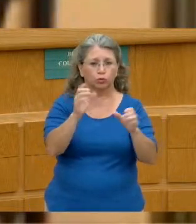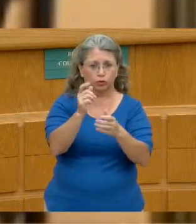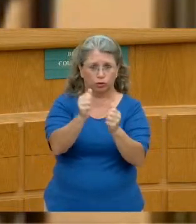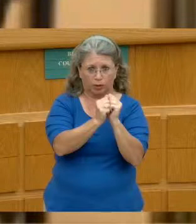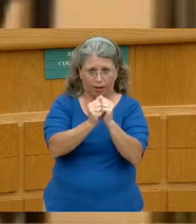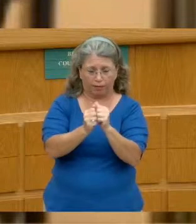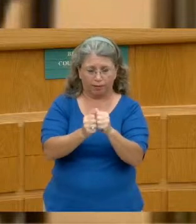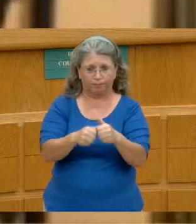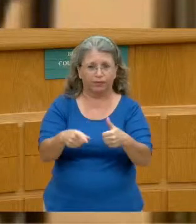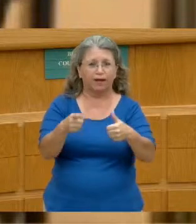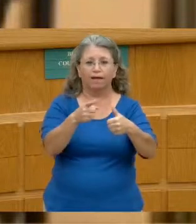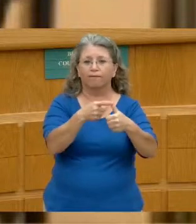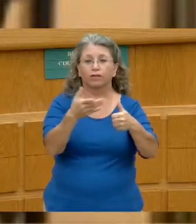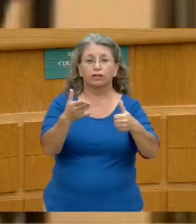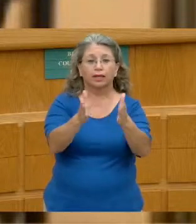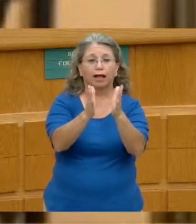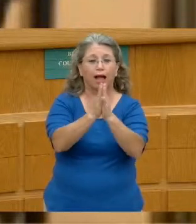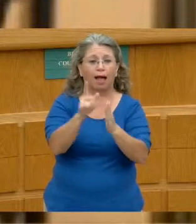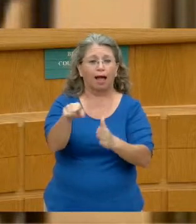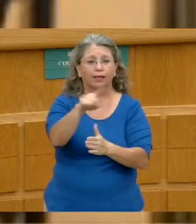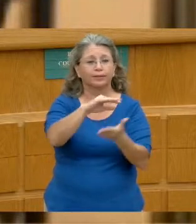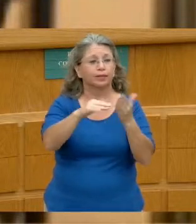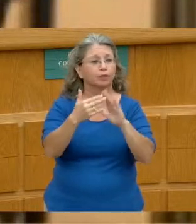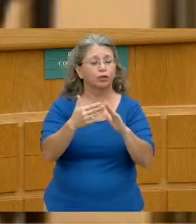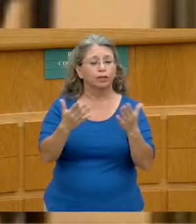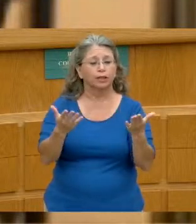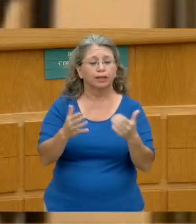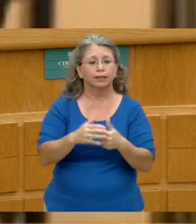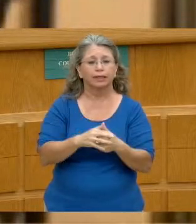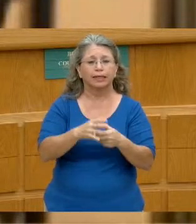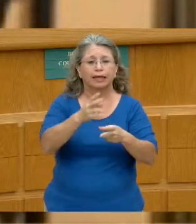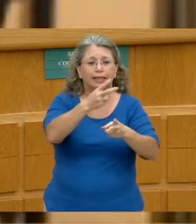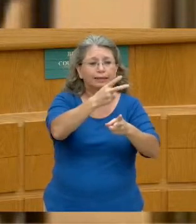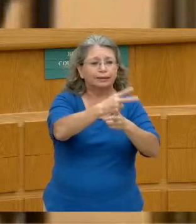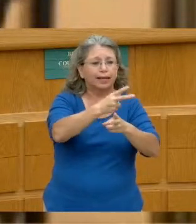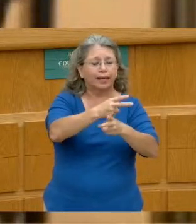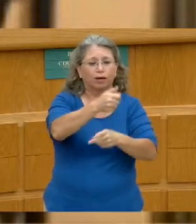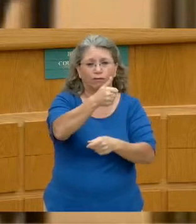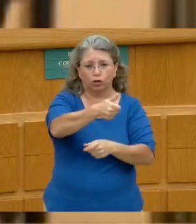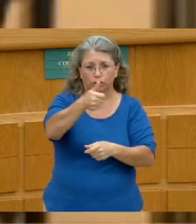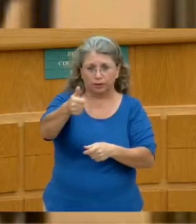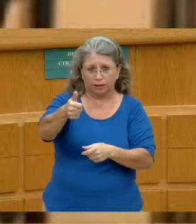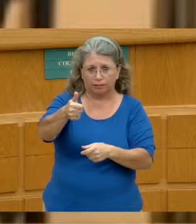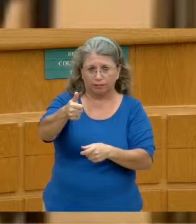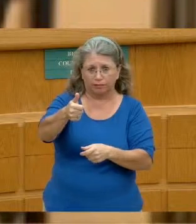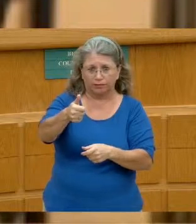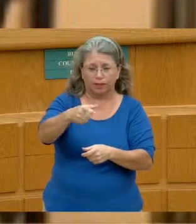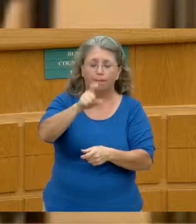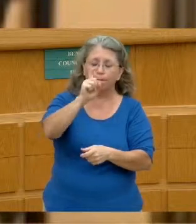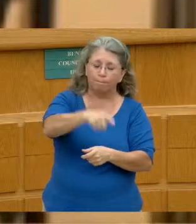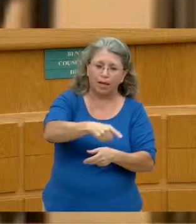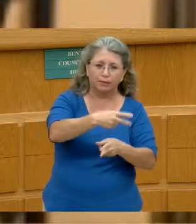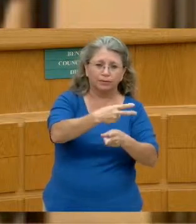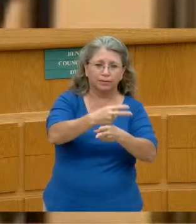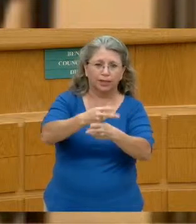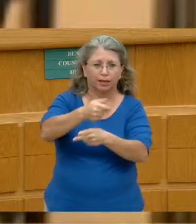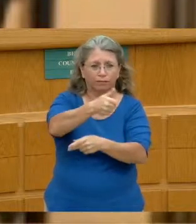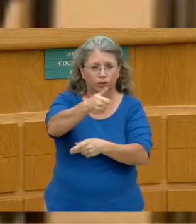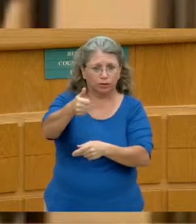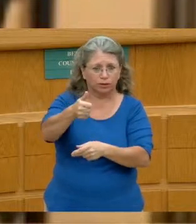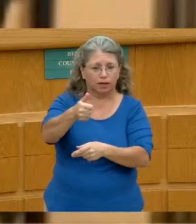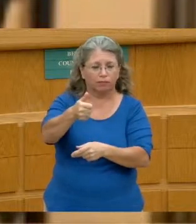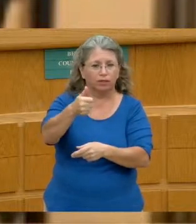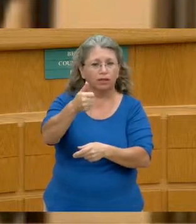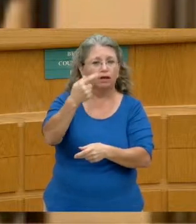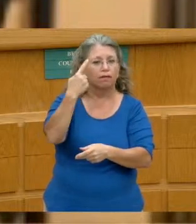first thing I'm going to ask the community to do is to take care of yourself. You must take care of yourself if you're going to be able